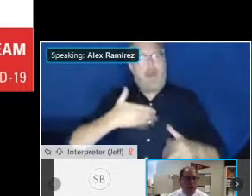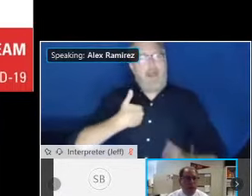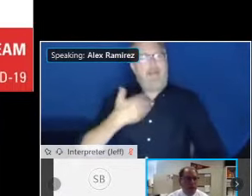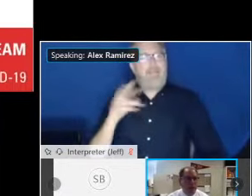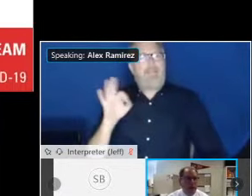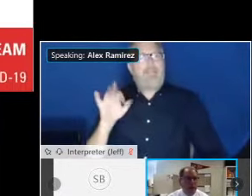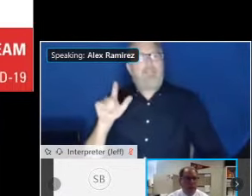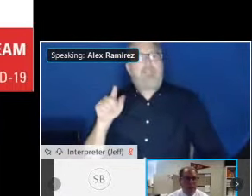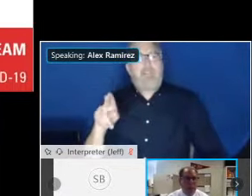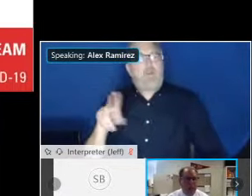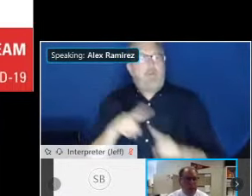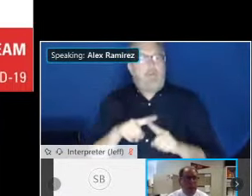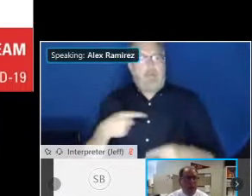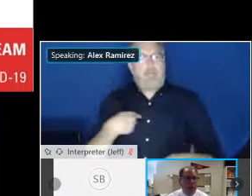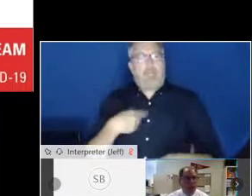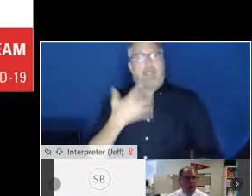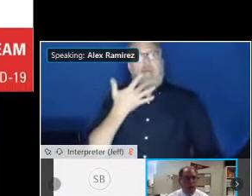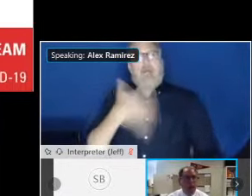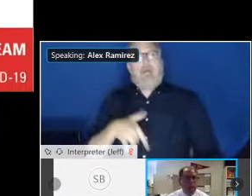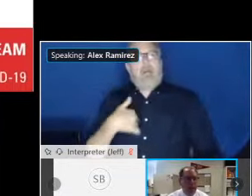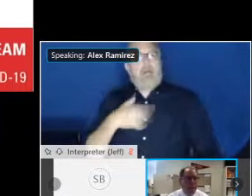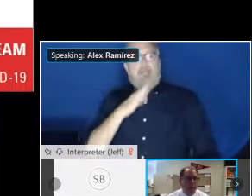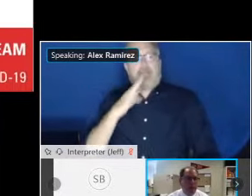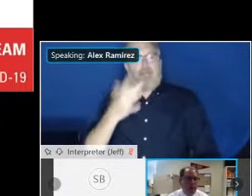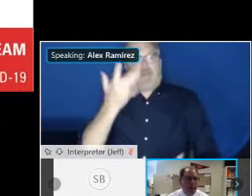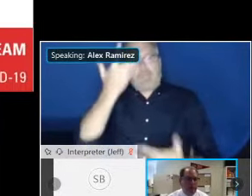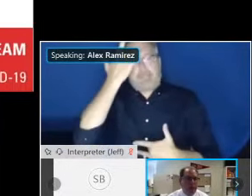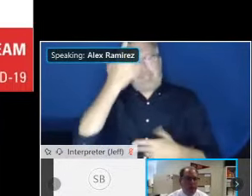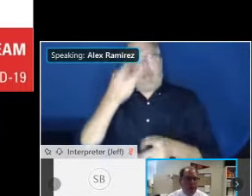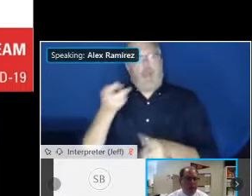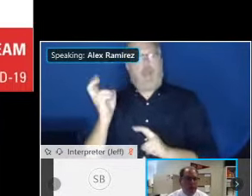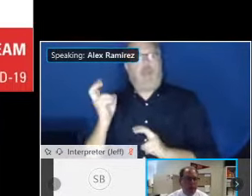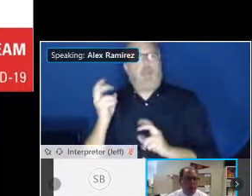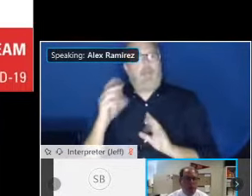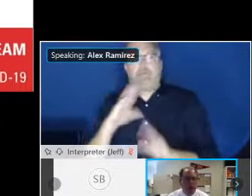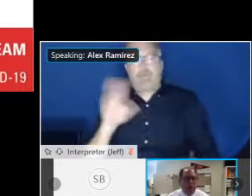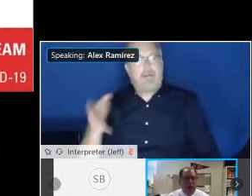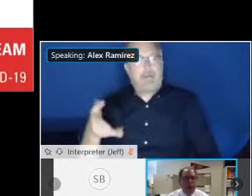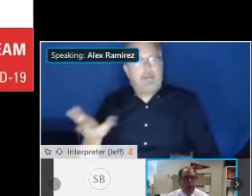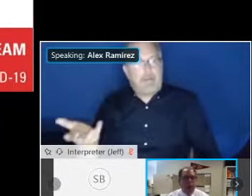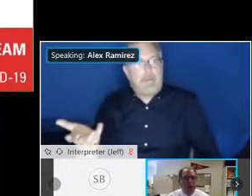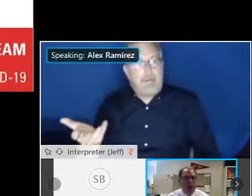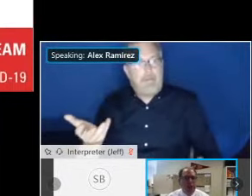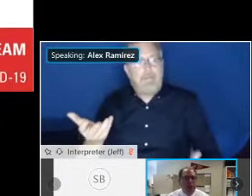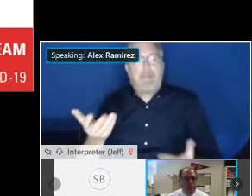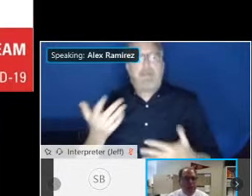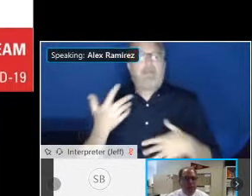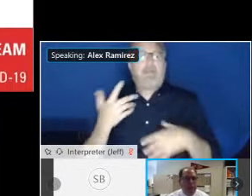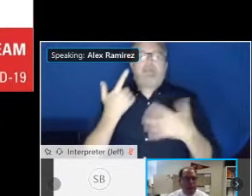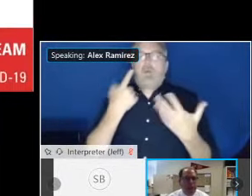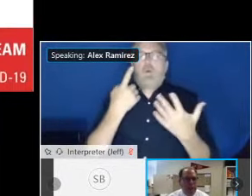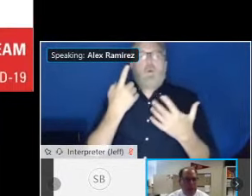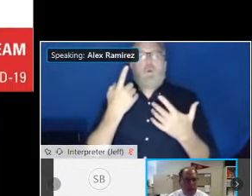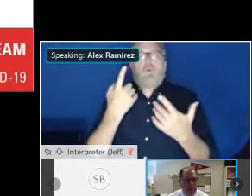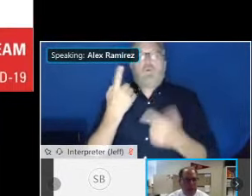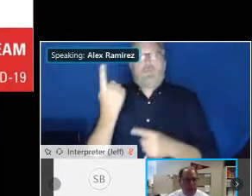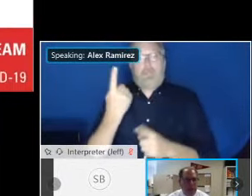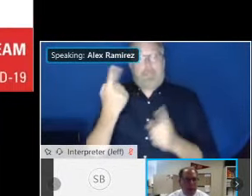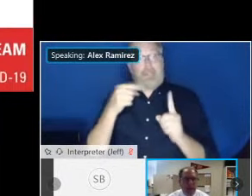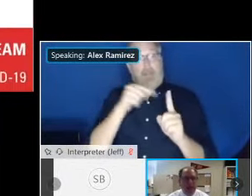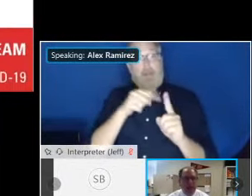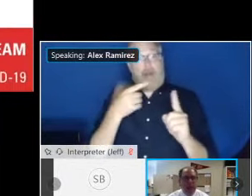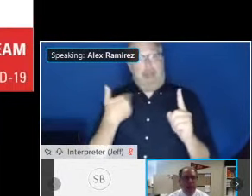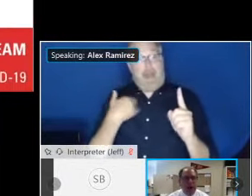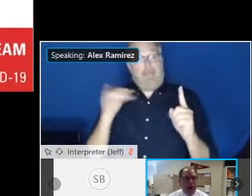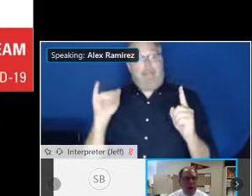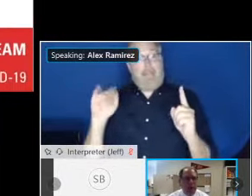but yet we never get sick or come down with flu-like symptoms. So again, just because somebody has